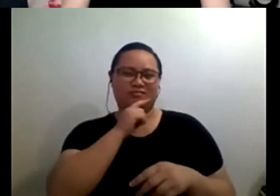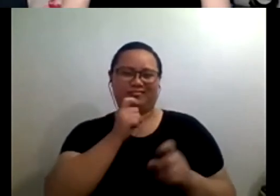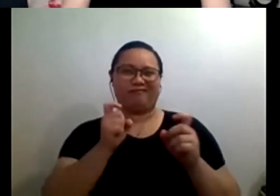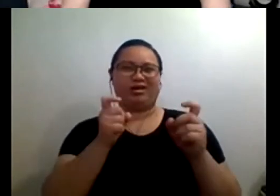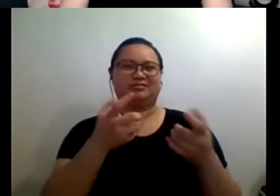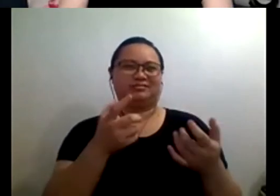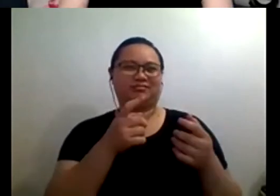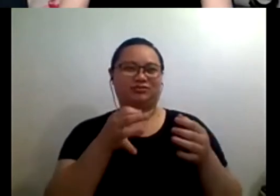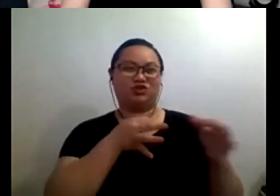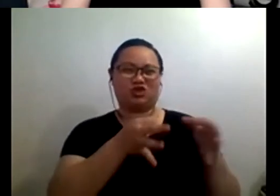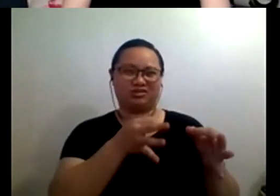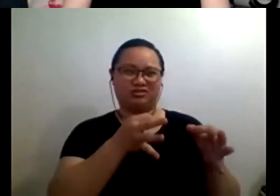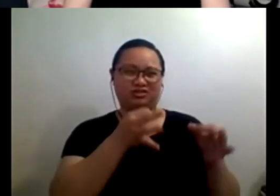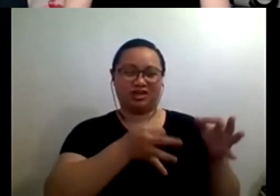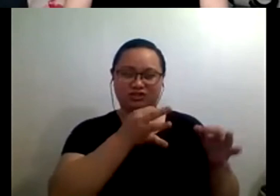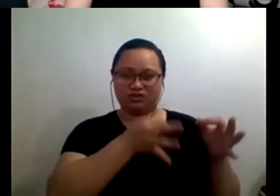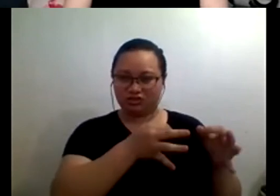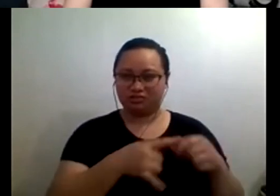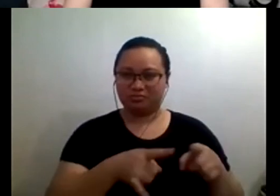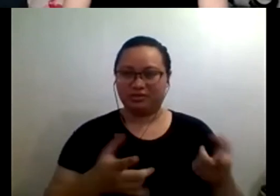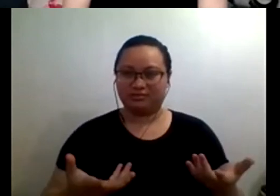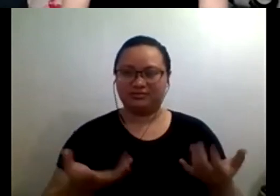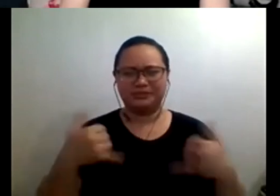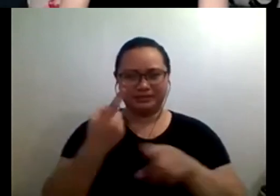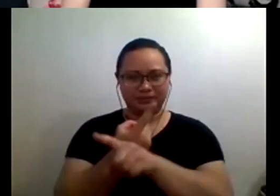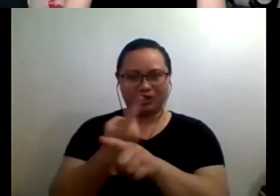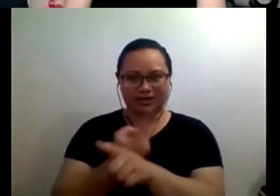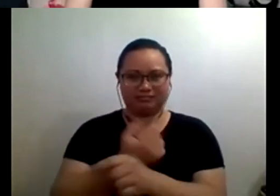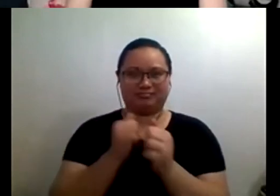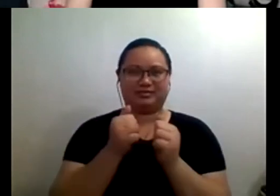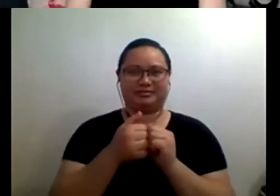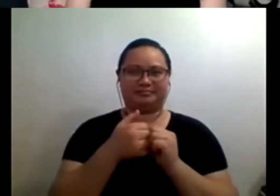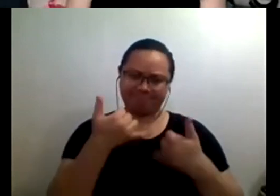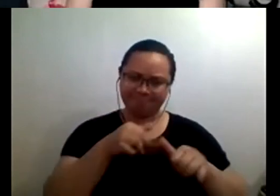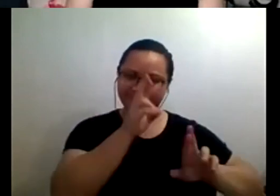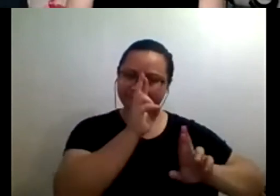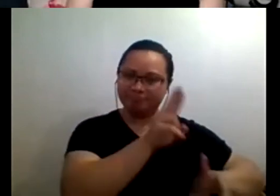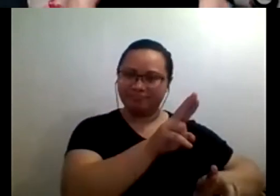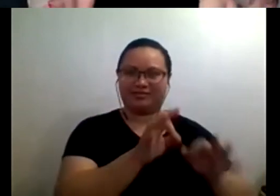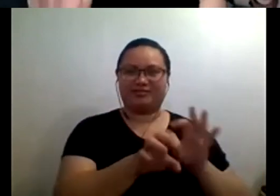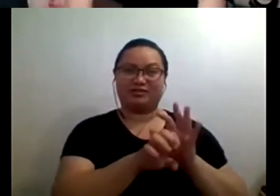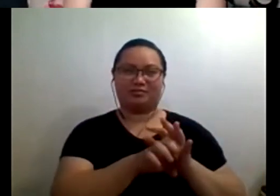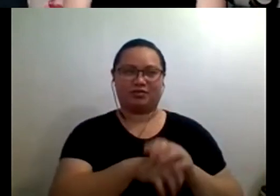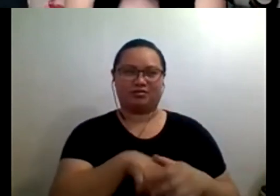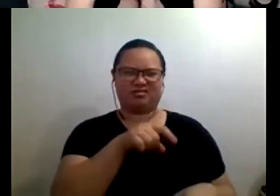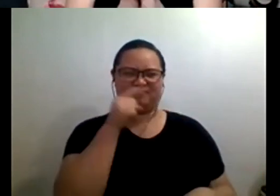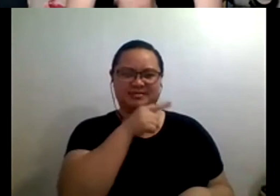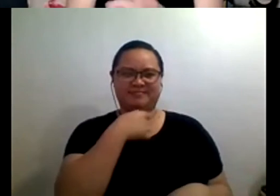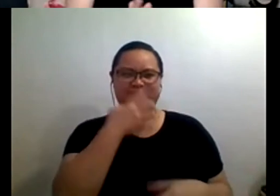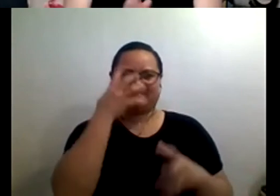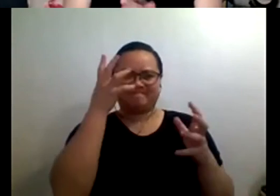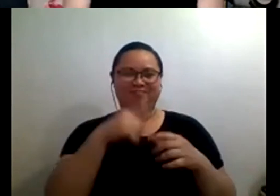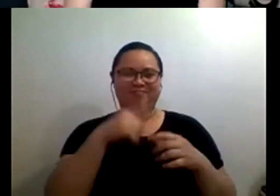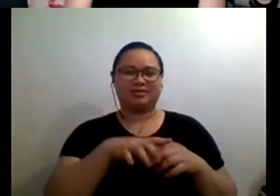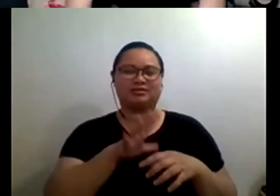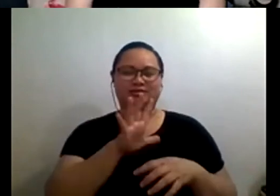being polite, yung magalang ka pa rin. Kahit na feeling mo, gusto mo na siyang sakalin, gusto mo na siyang siluan.